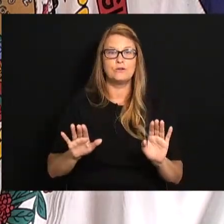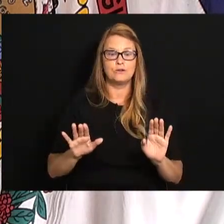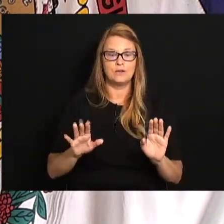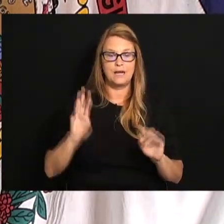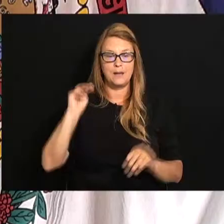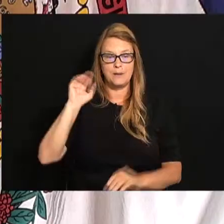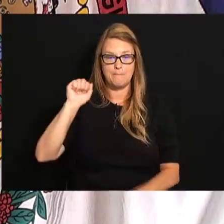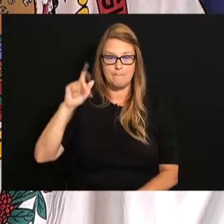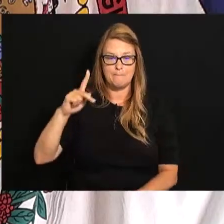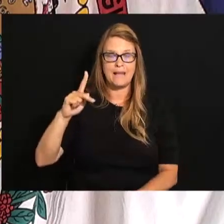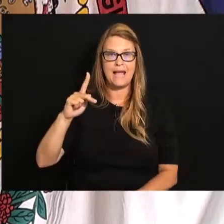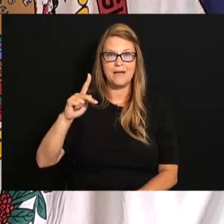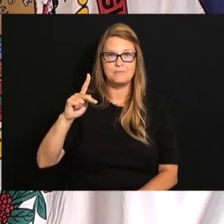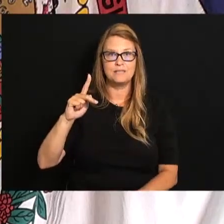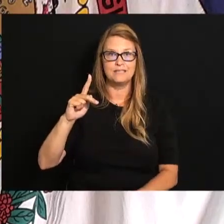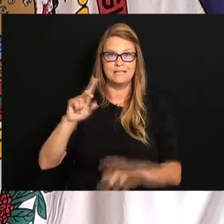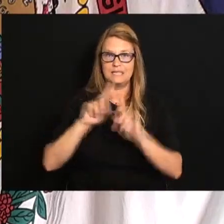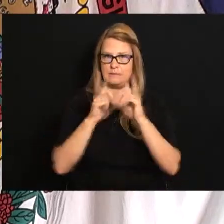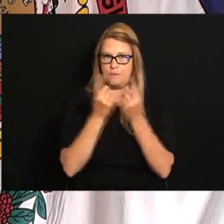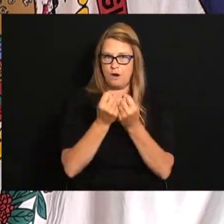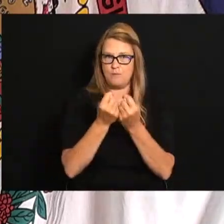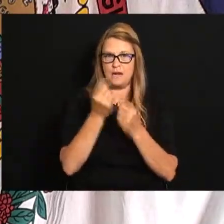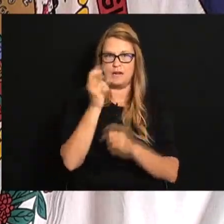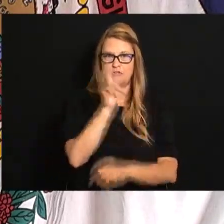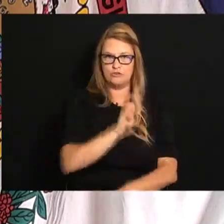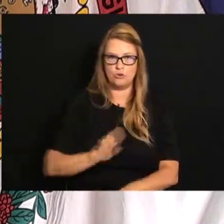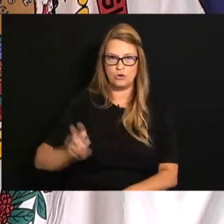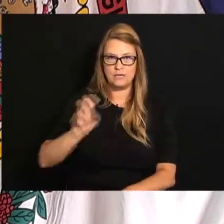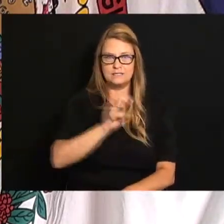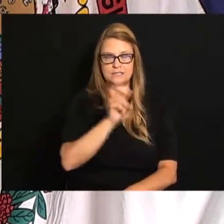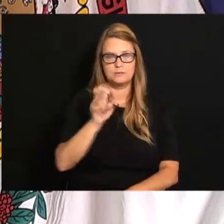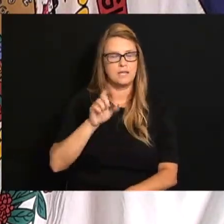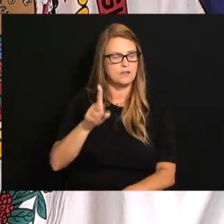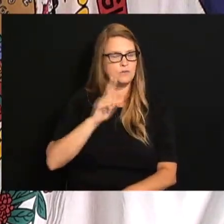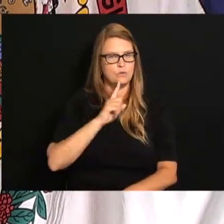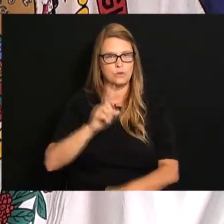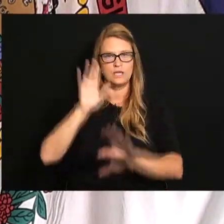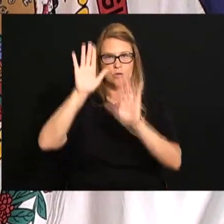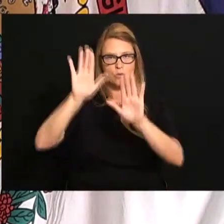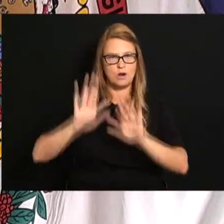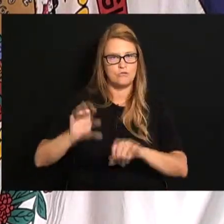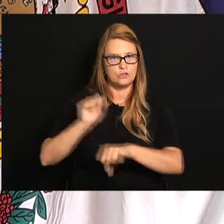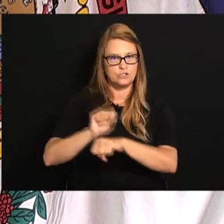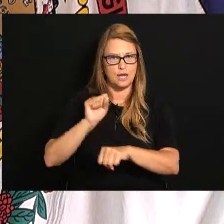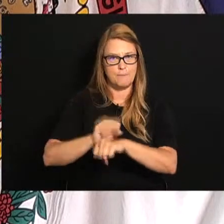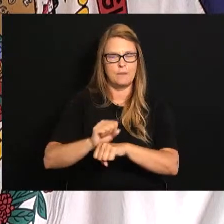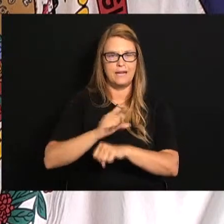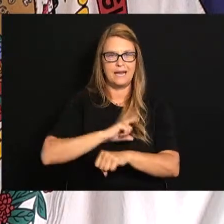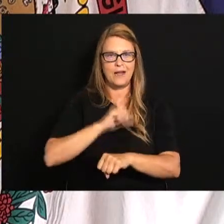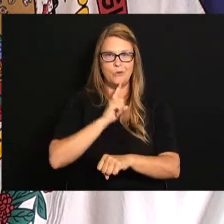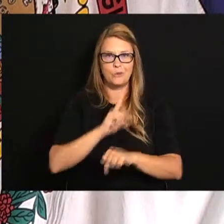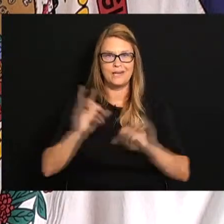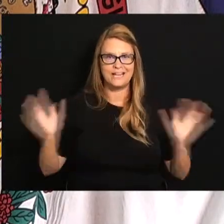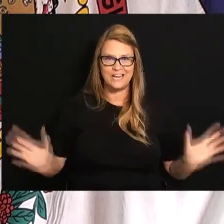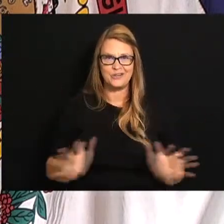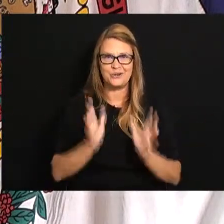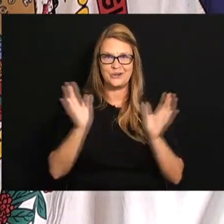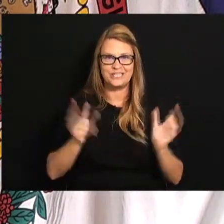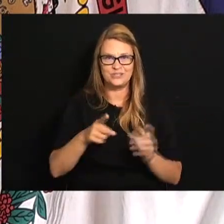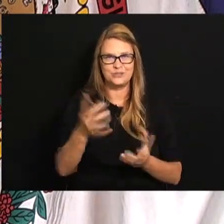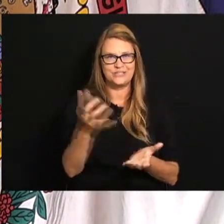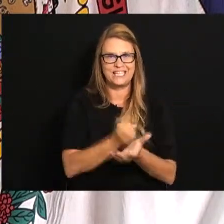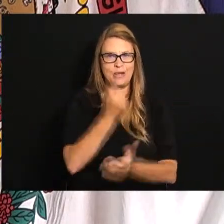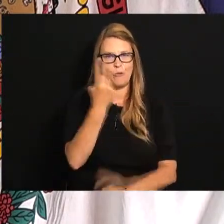map that's put out by tourism. They have done an incredible job beyond belief, and I encourage everyone to get this